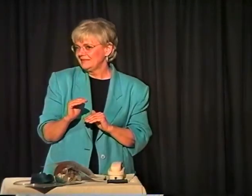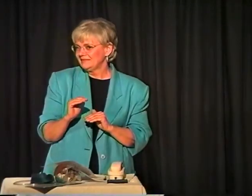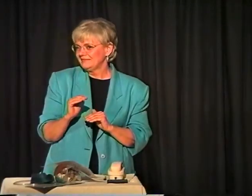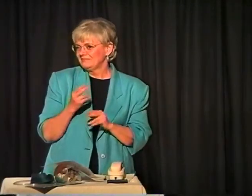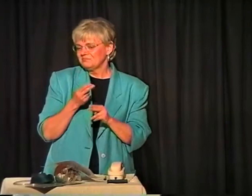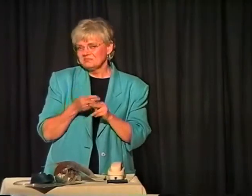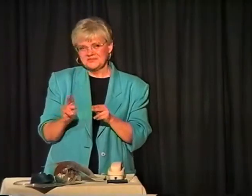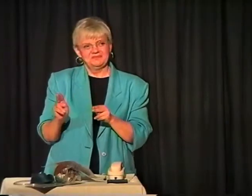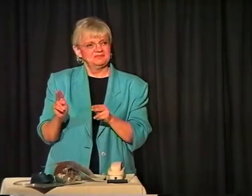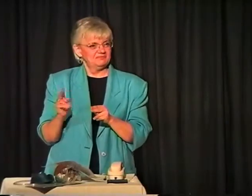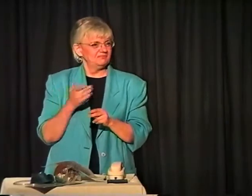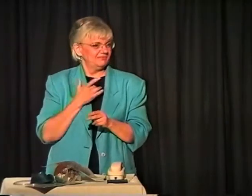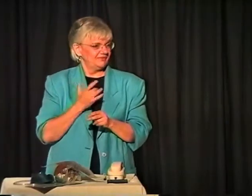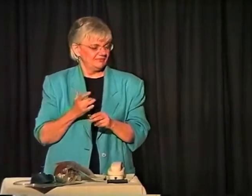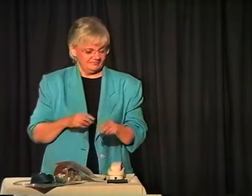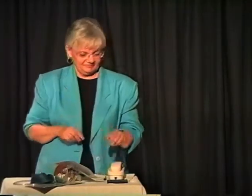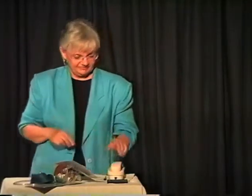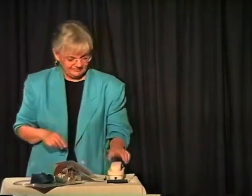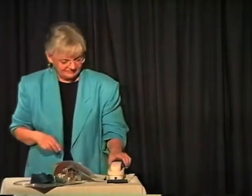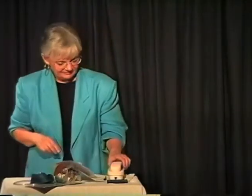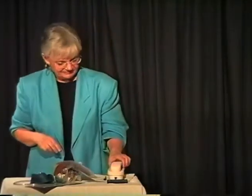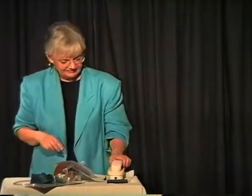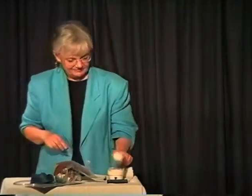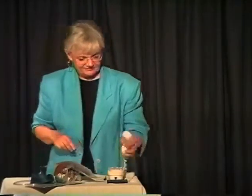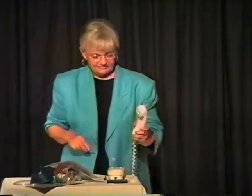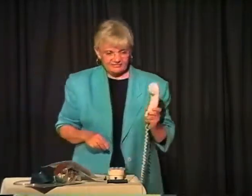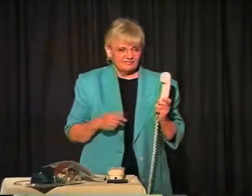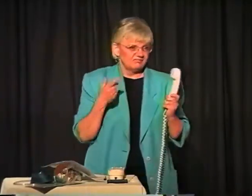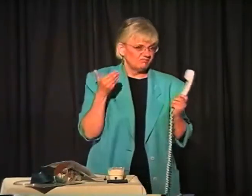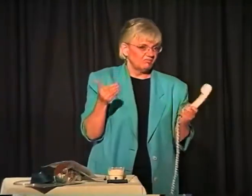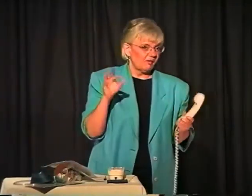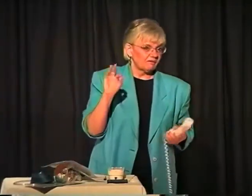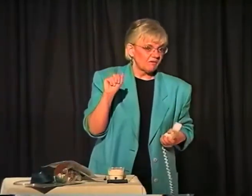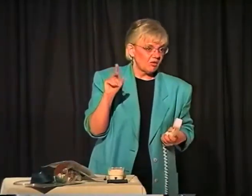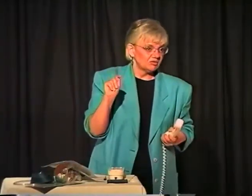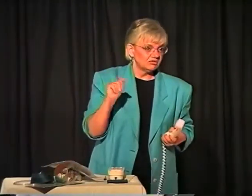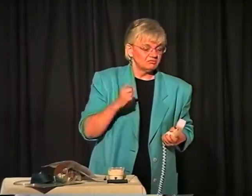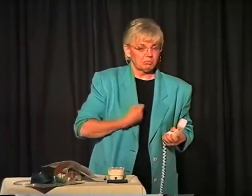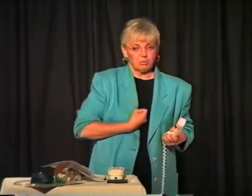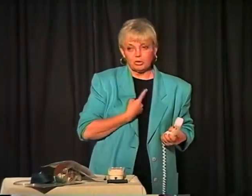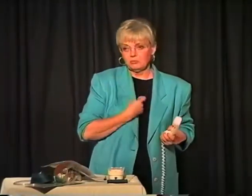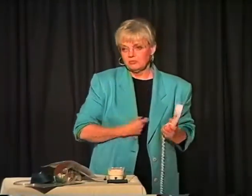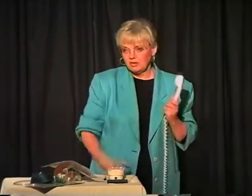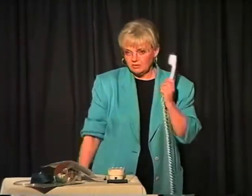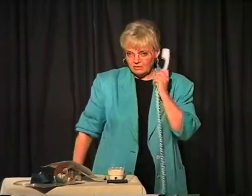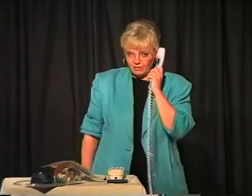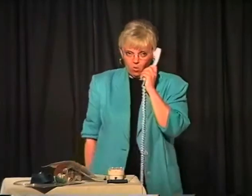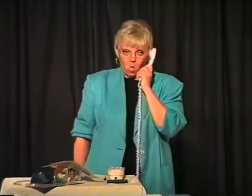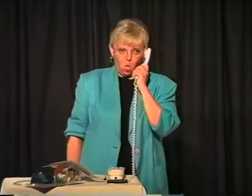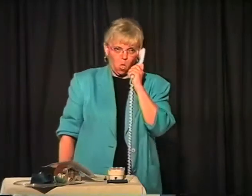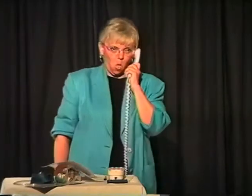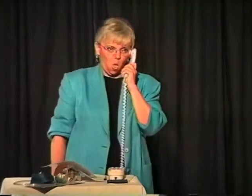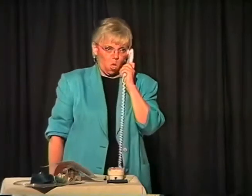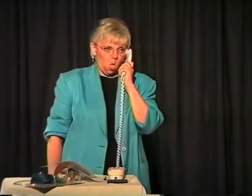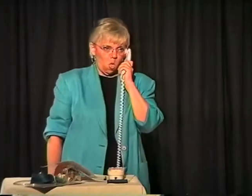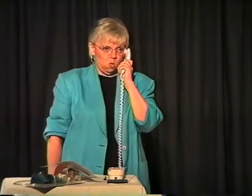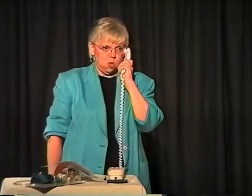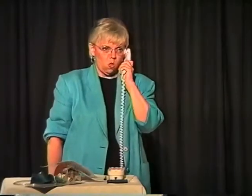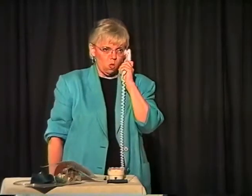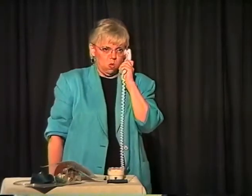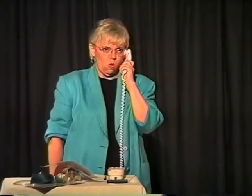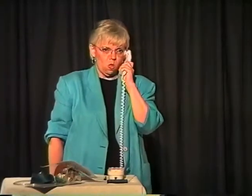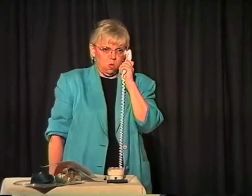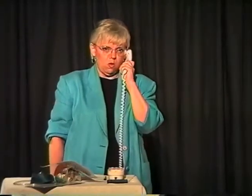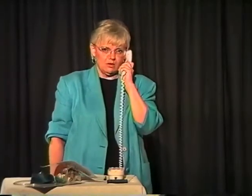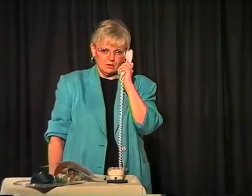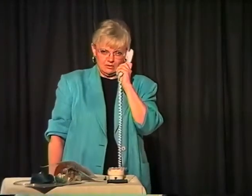They don't have a whole lot to say generally when they get on the phone. They tend to be pretty short and sweet about it all. They don't mind farting or burping while they're on the phone.